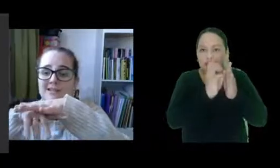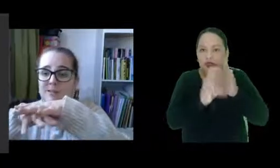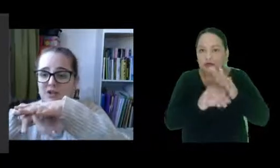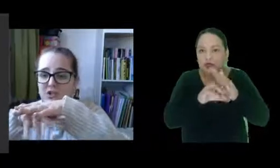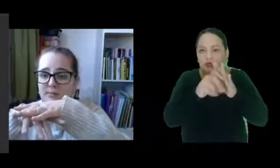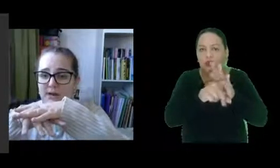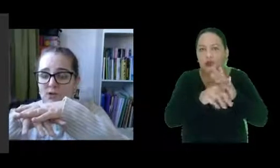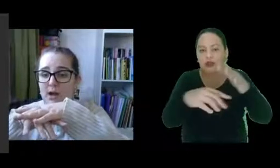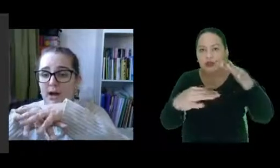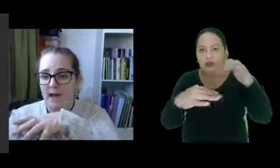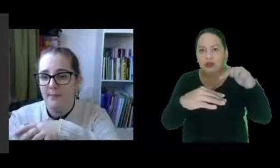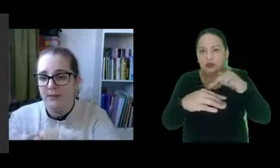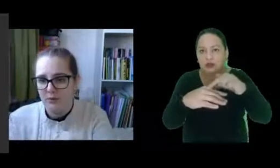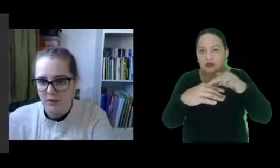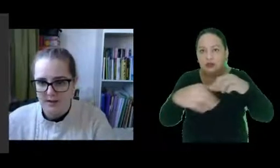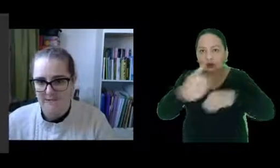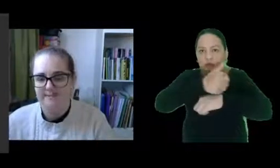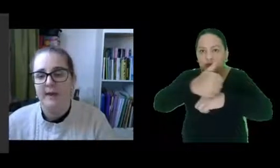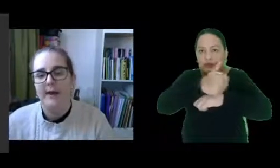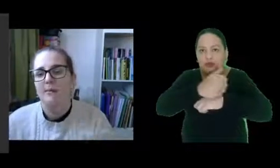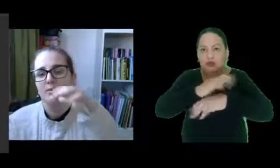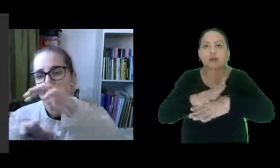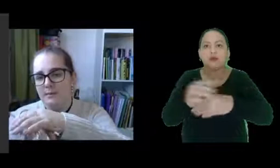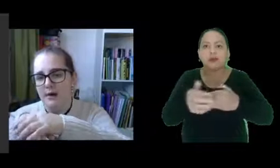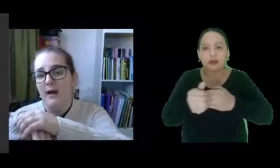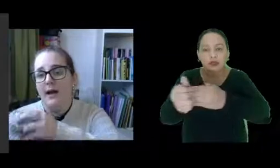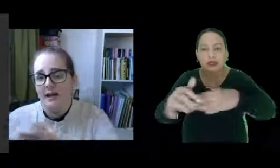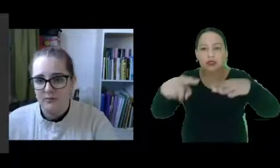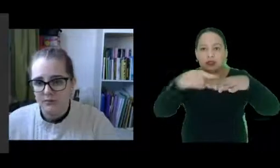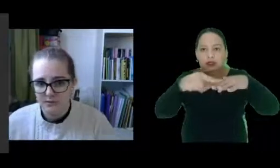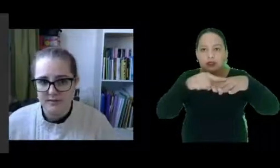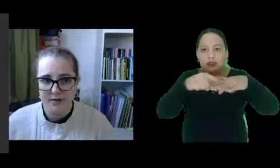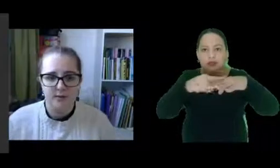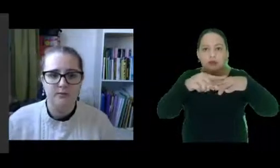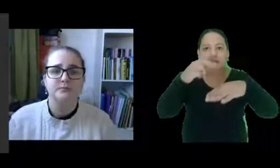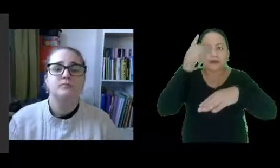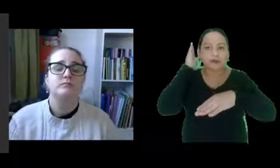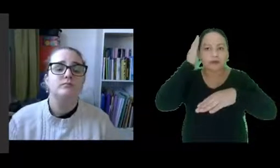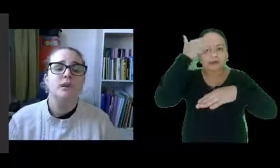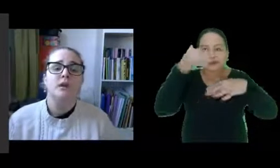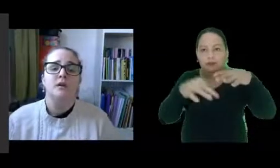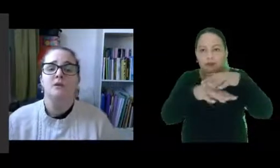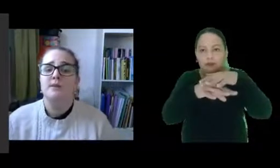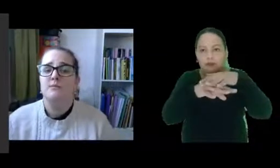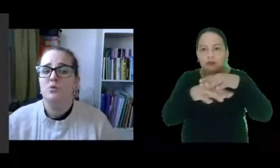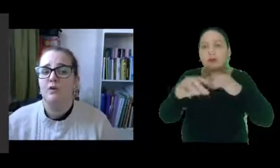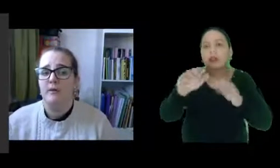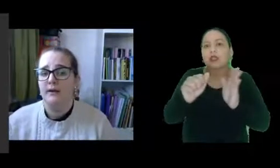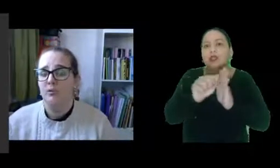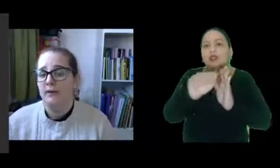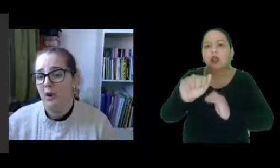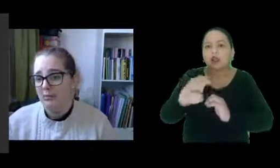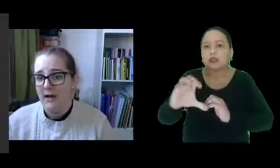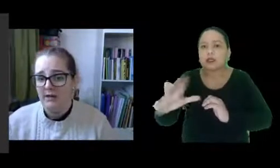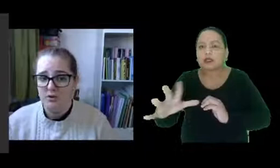the tactile Libras, so the hand that moves down is the guide's hand and the hand on the top is the deafblind's hand.